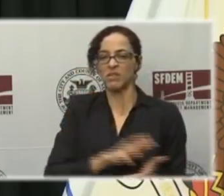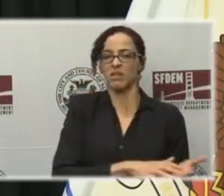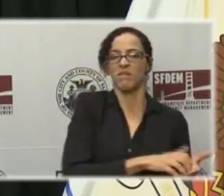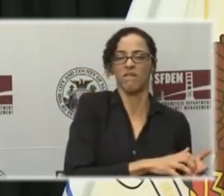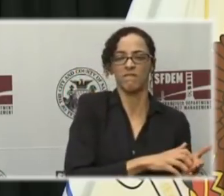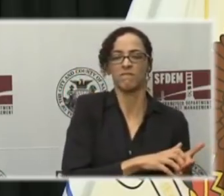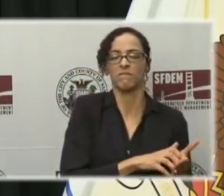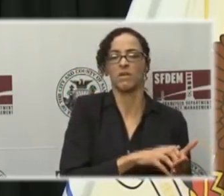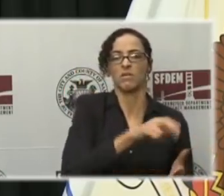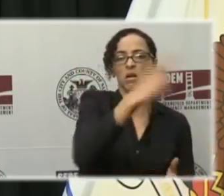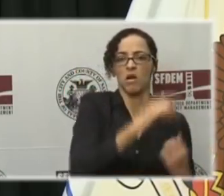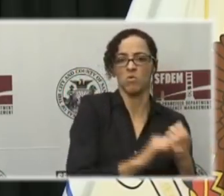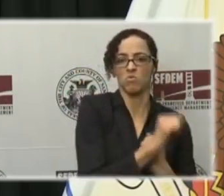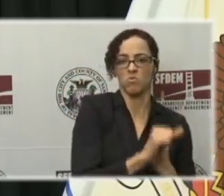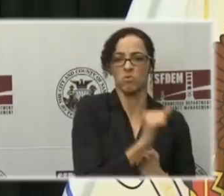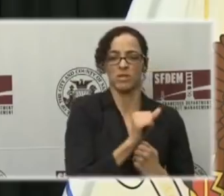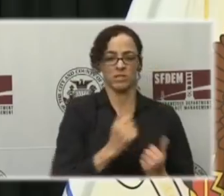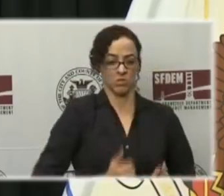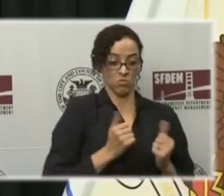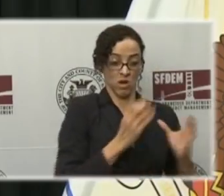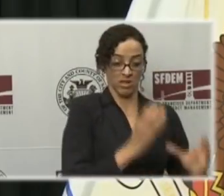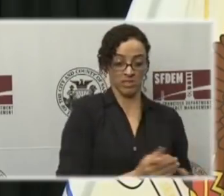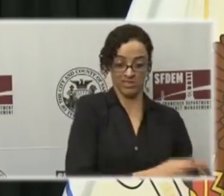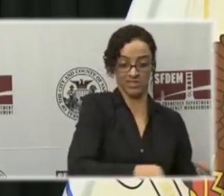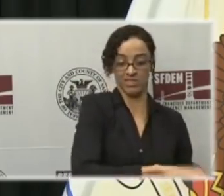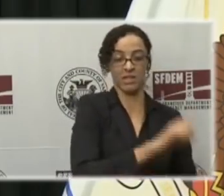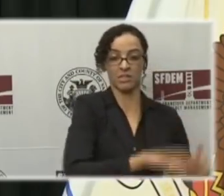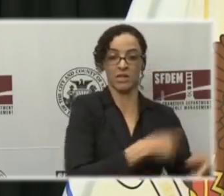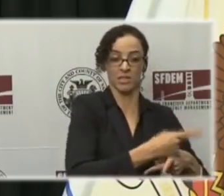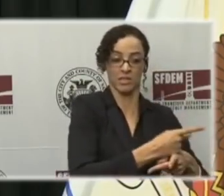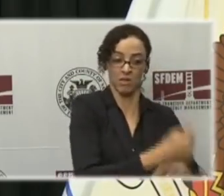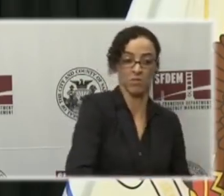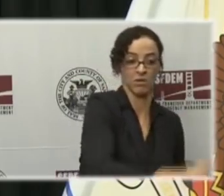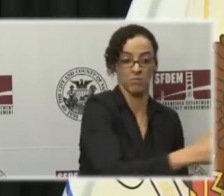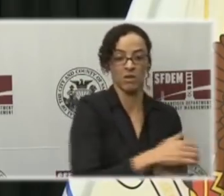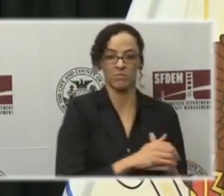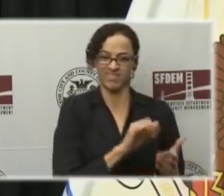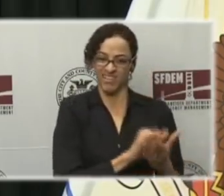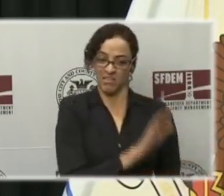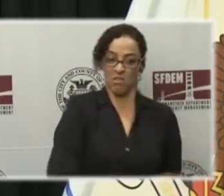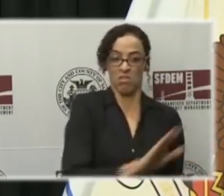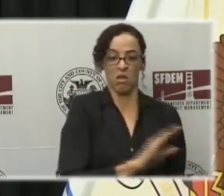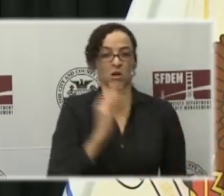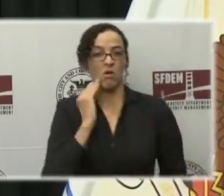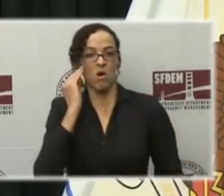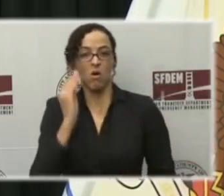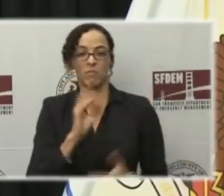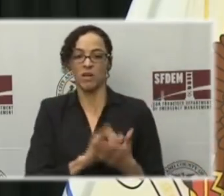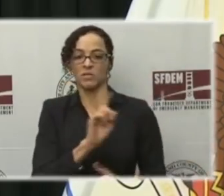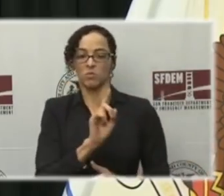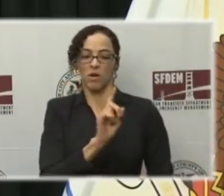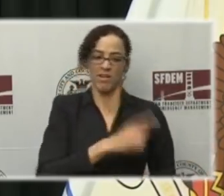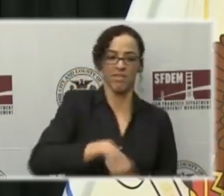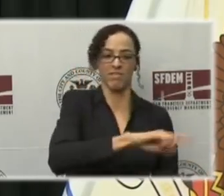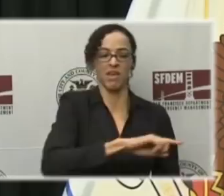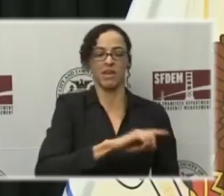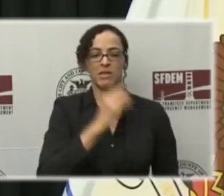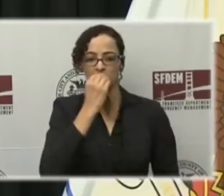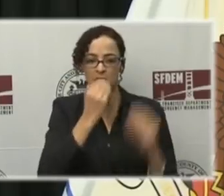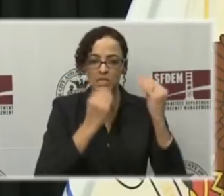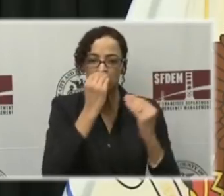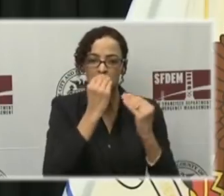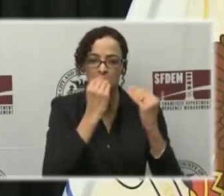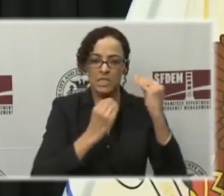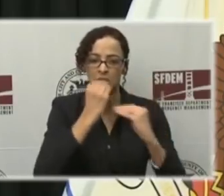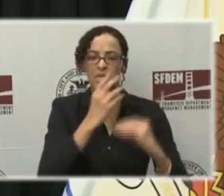And this is basically their home, and this is where they eat, this is where they live, this is where they're cared for. And so we have